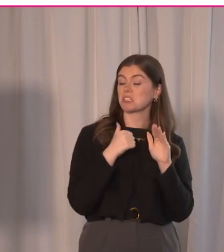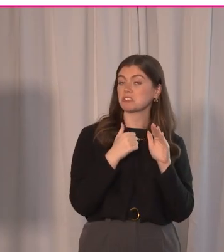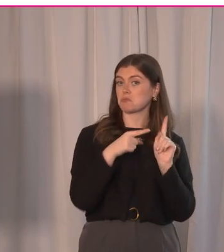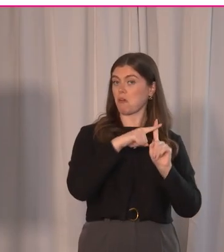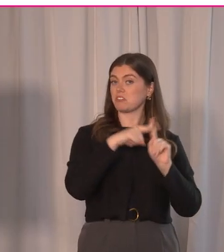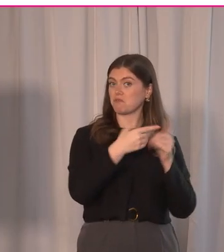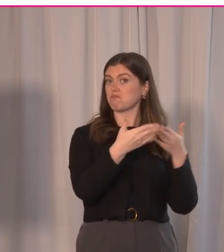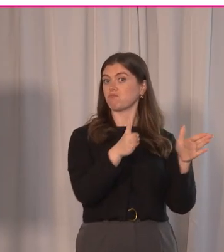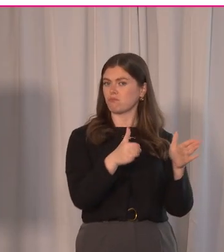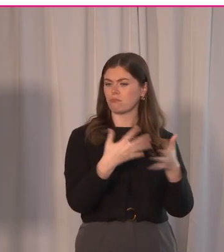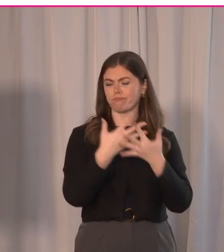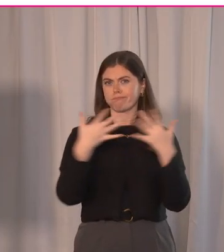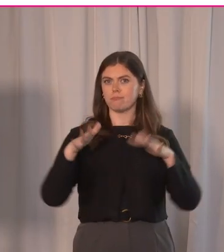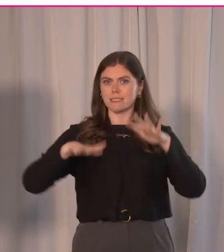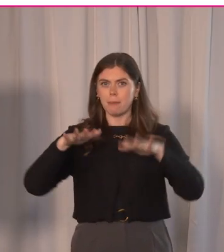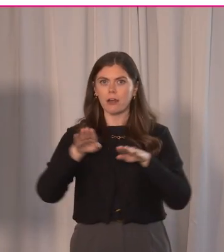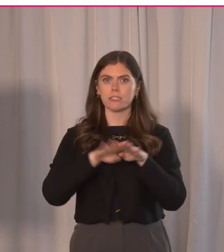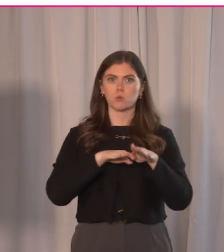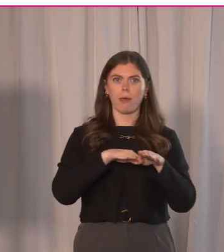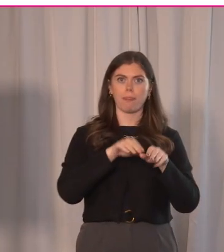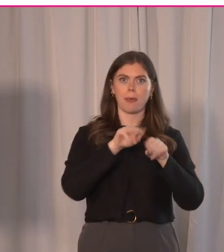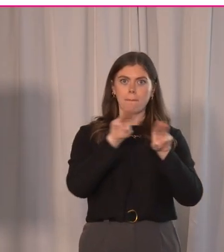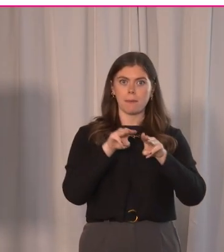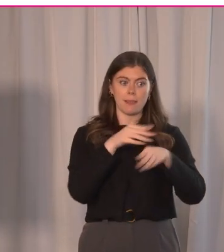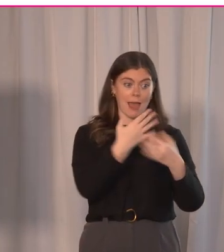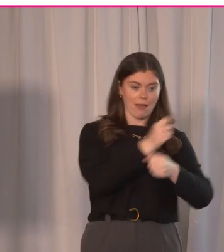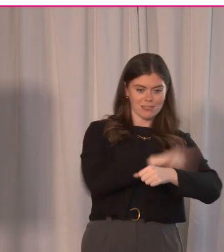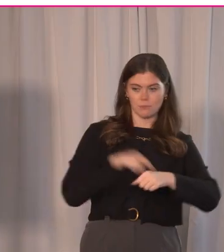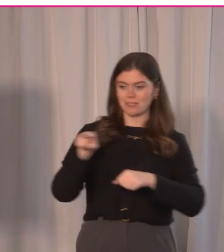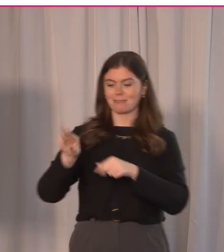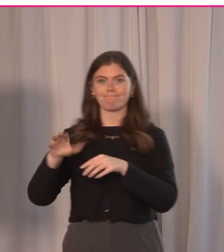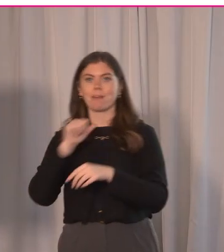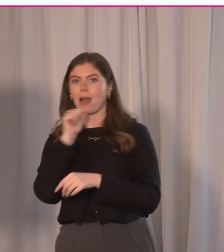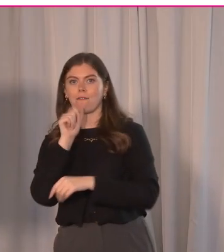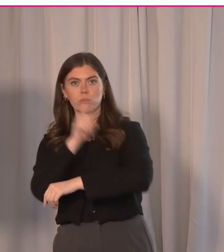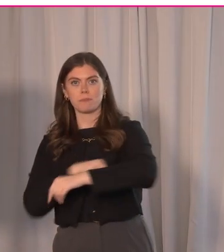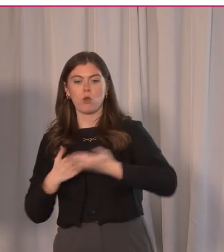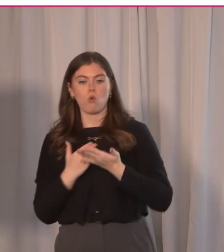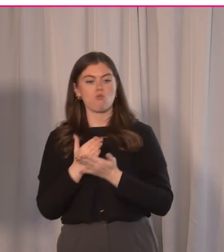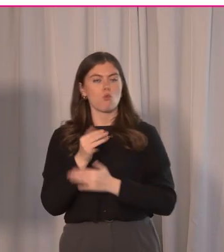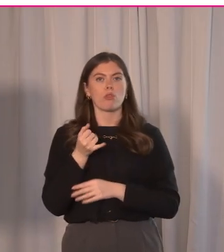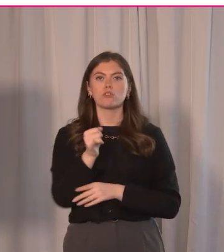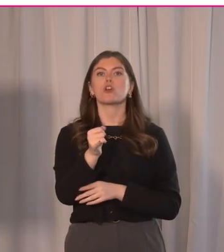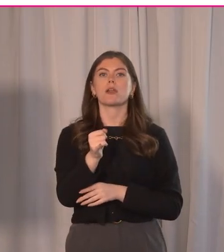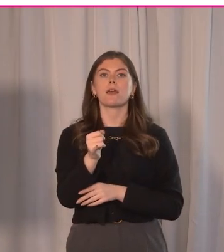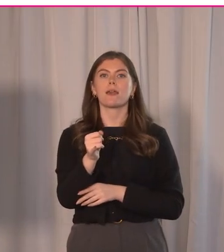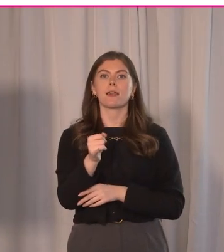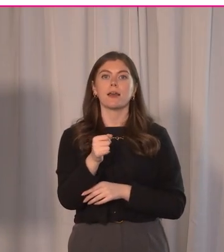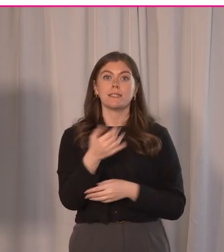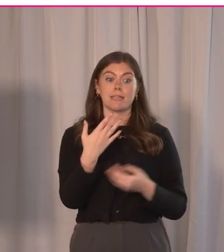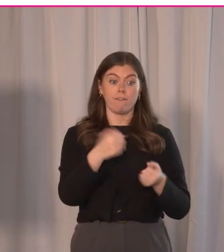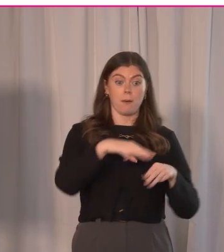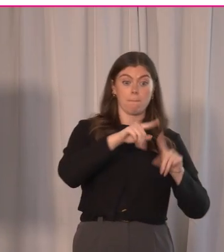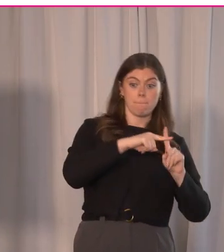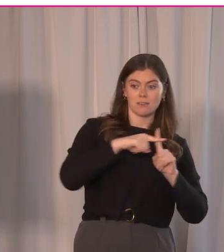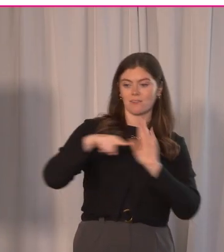huge amount of similarities between those with and without disabilities in terms of each stage of their journey. The most and least positive